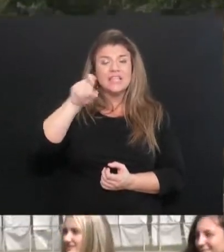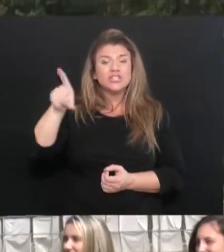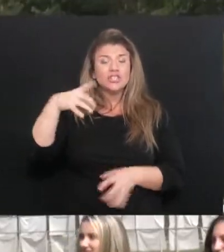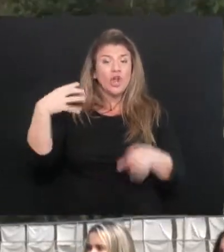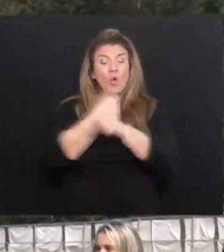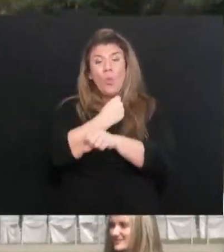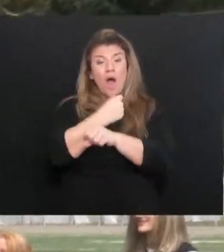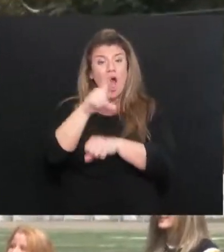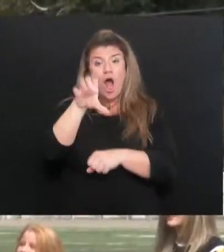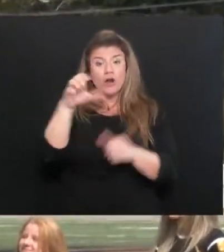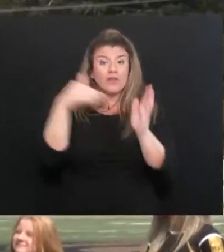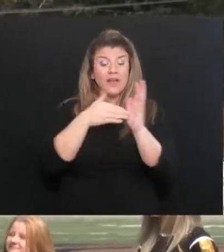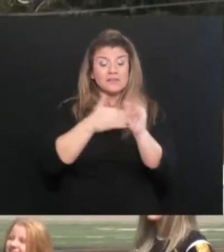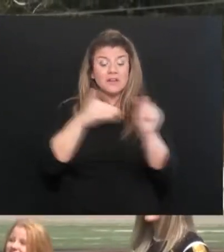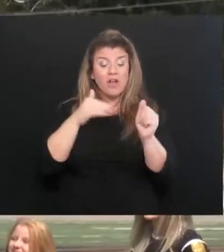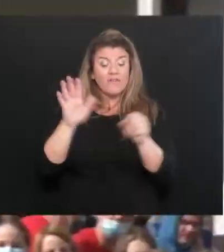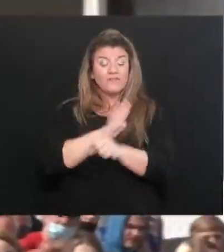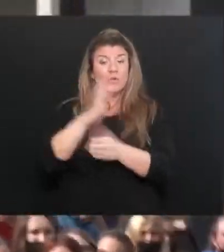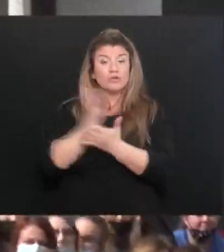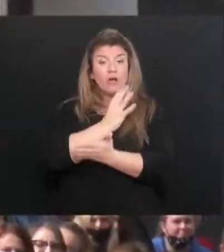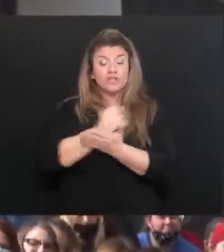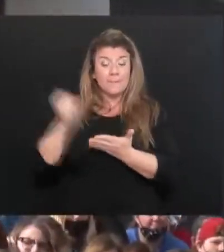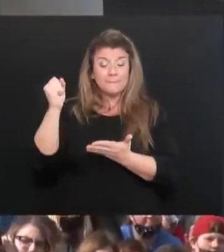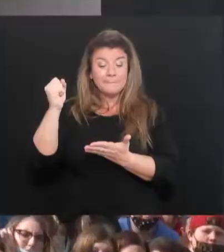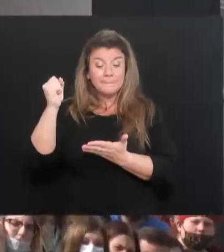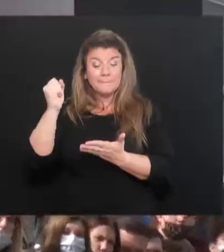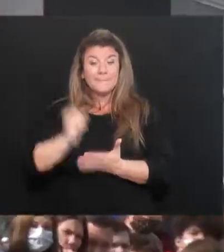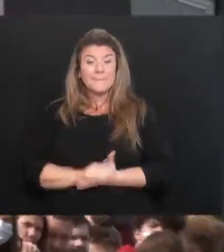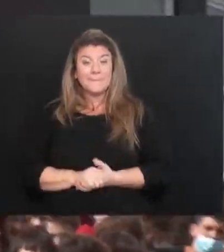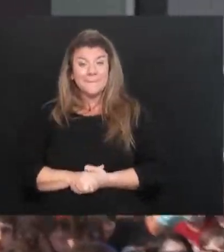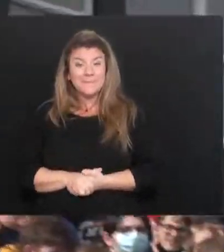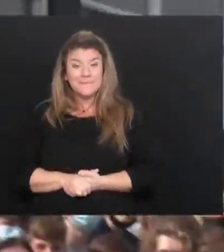$100,000 full scholarship.